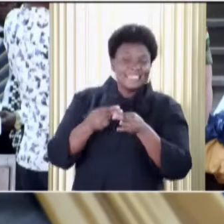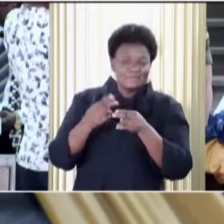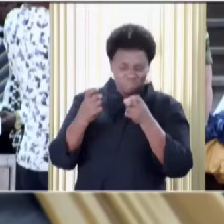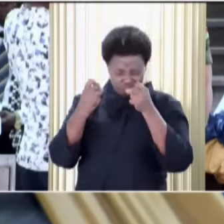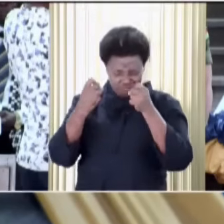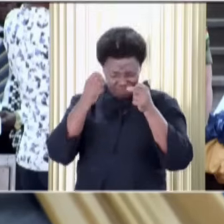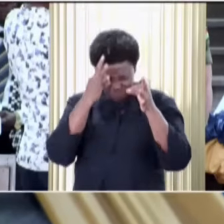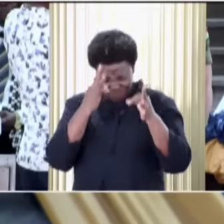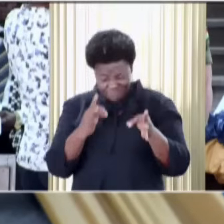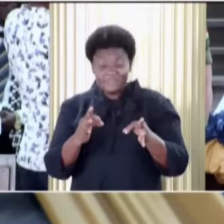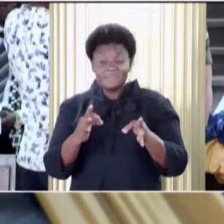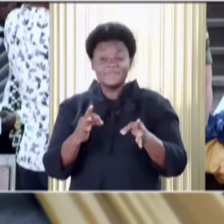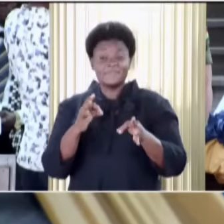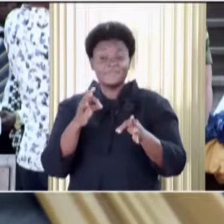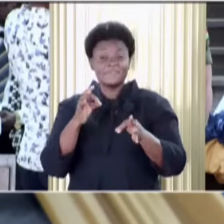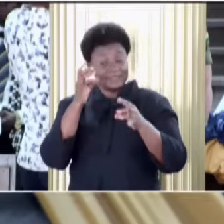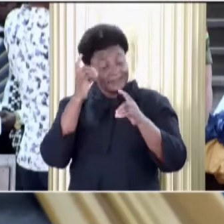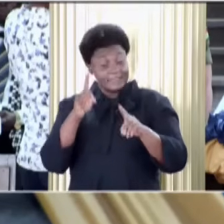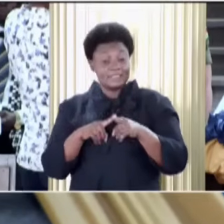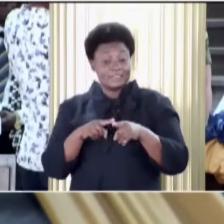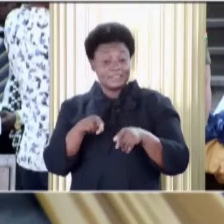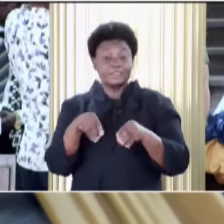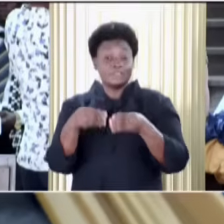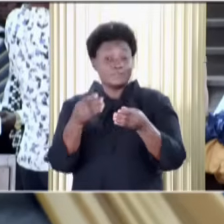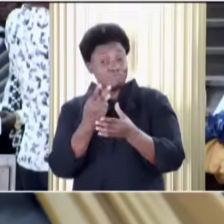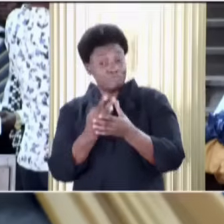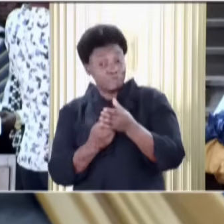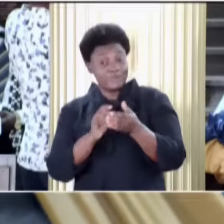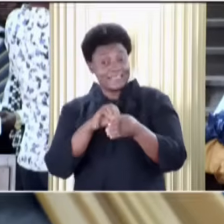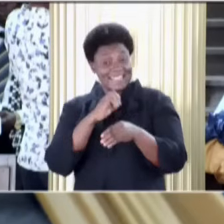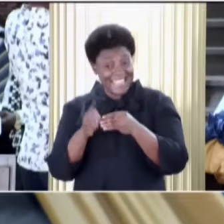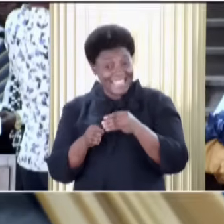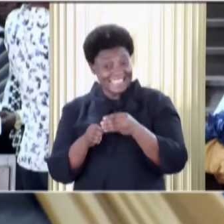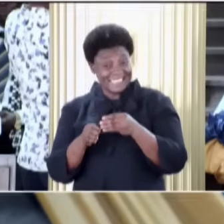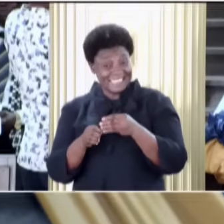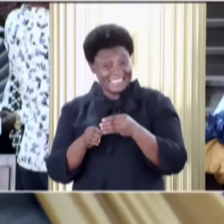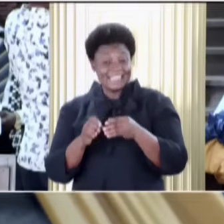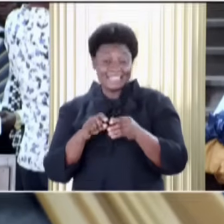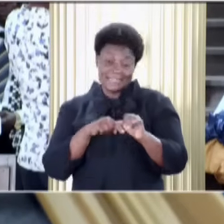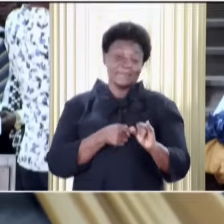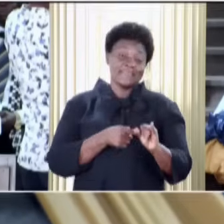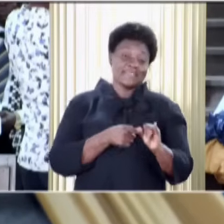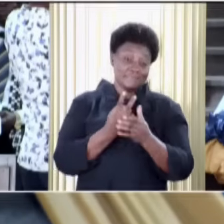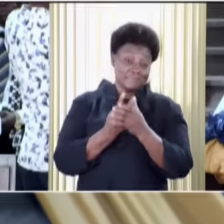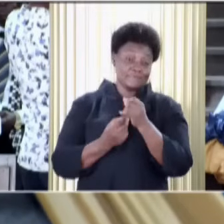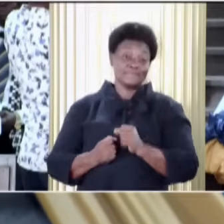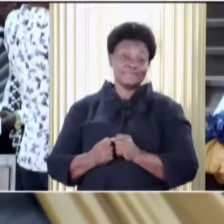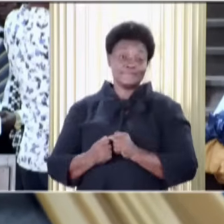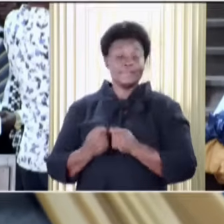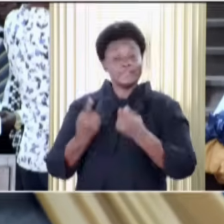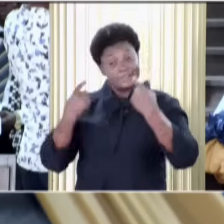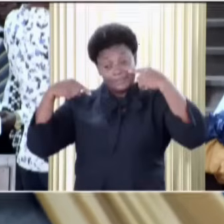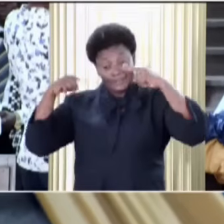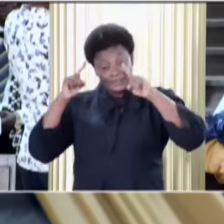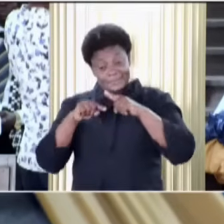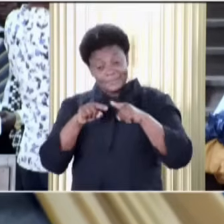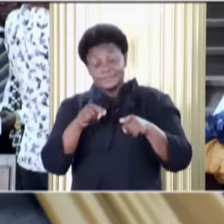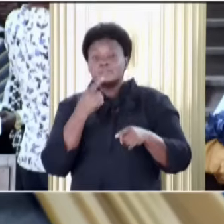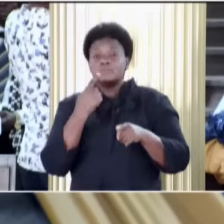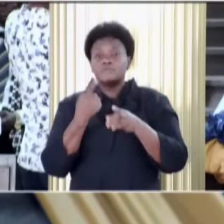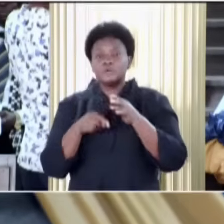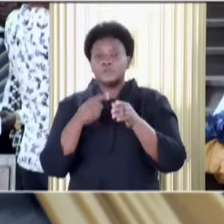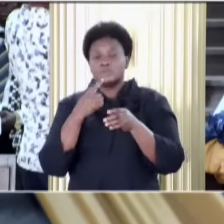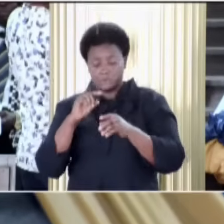determination. Today marks both an ending and a beginning, the successful closure of one chapter of